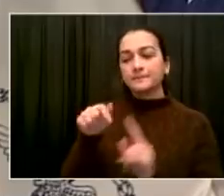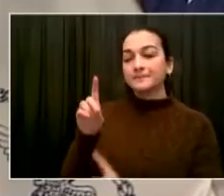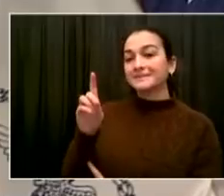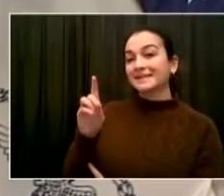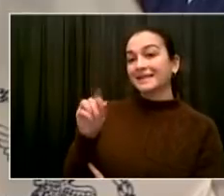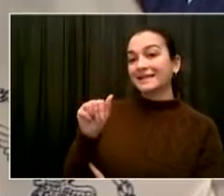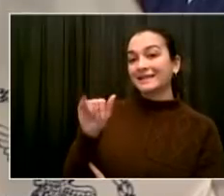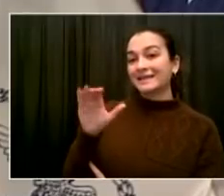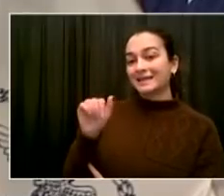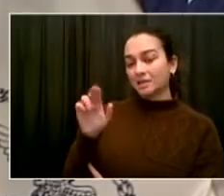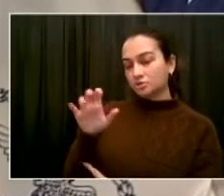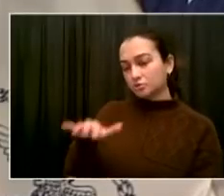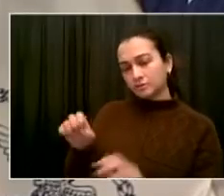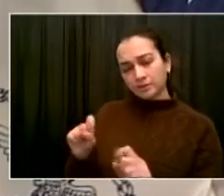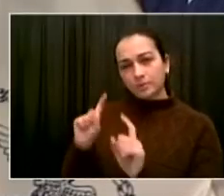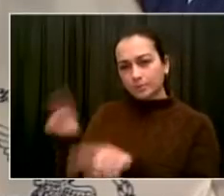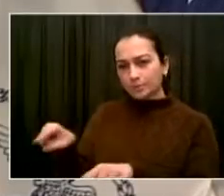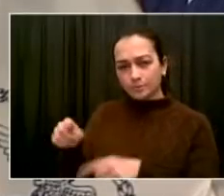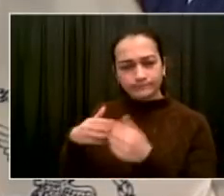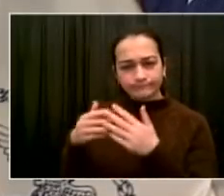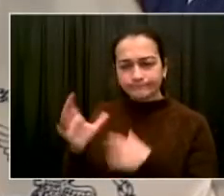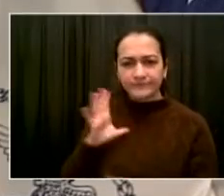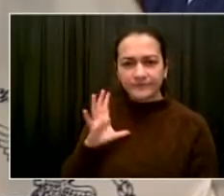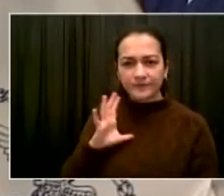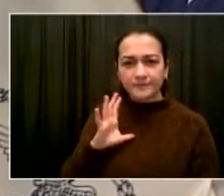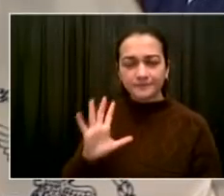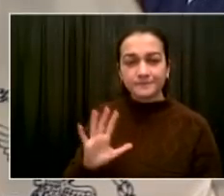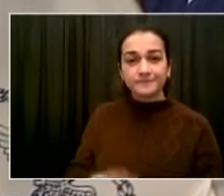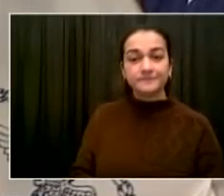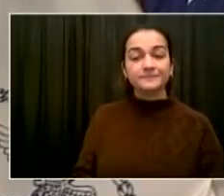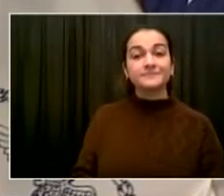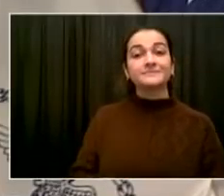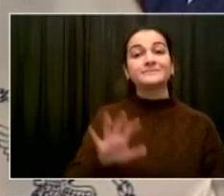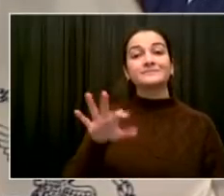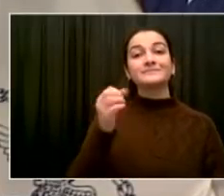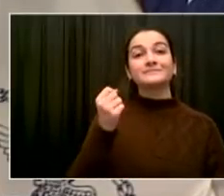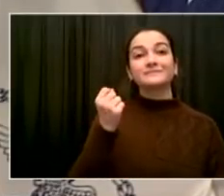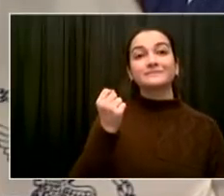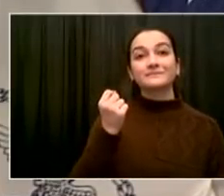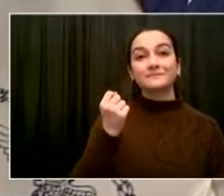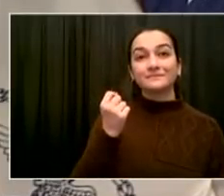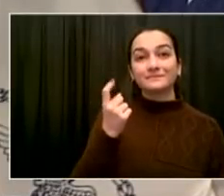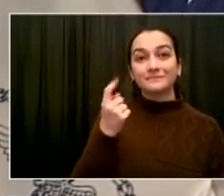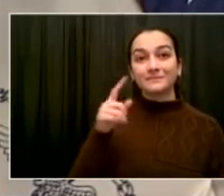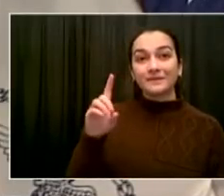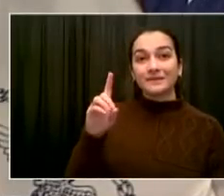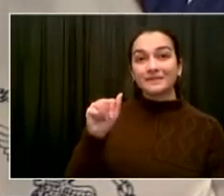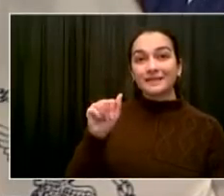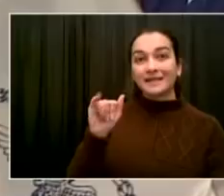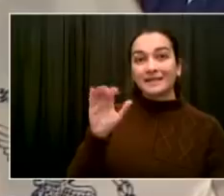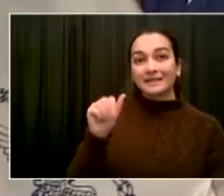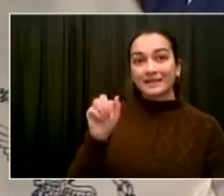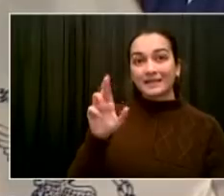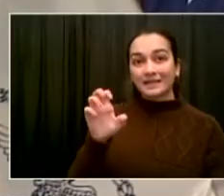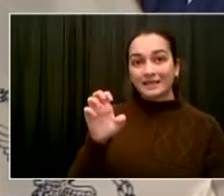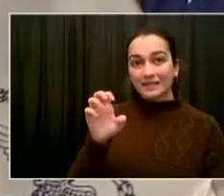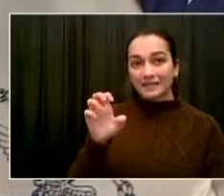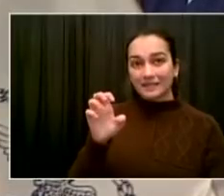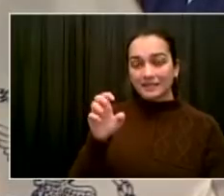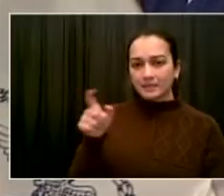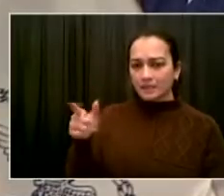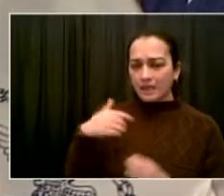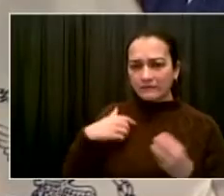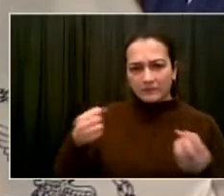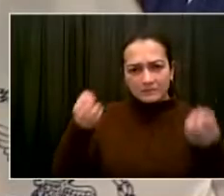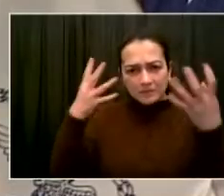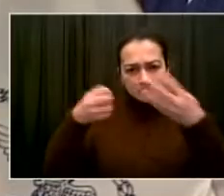and safety measures in place, it is actually the safest place for a child to be. So no, it's also very important, obviously,